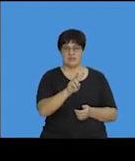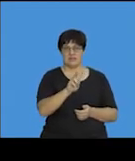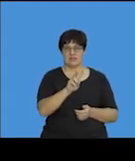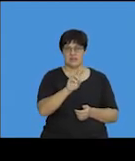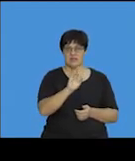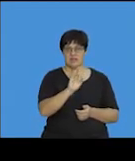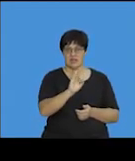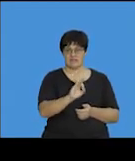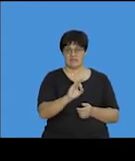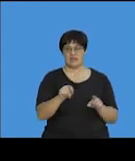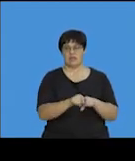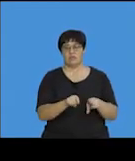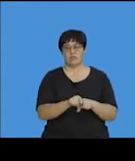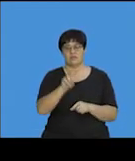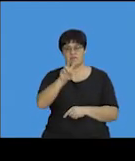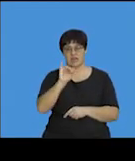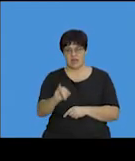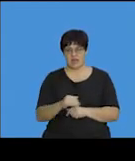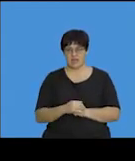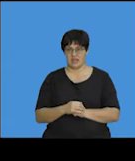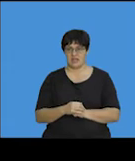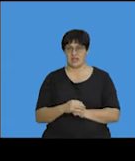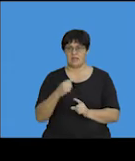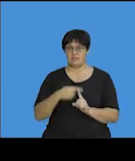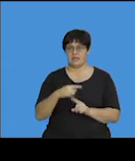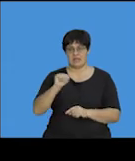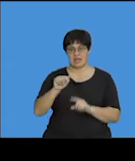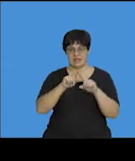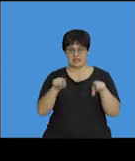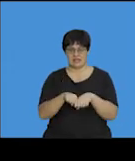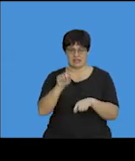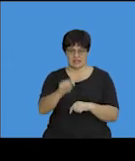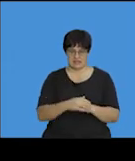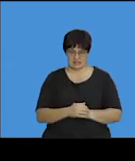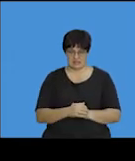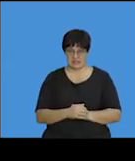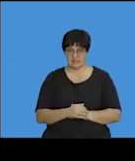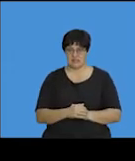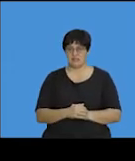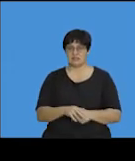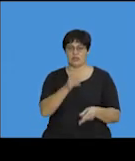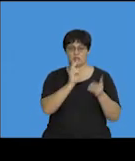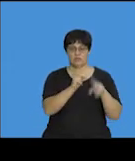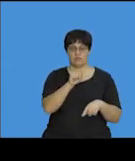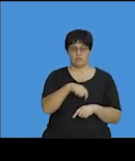VF equals VI plus A delta T. VF